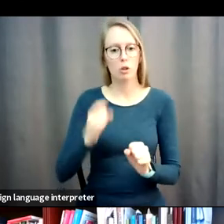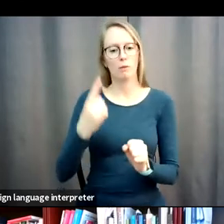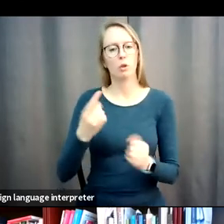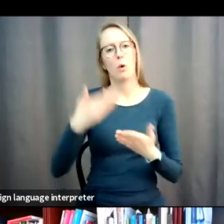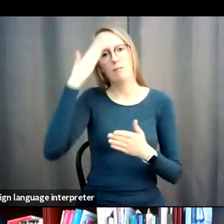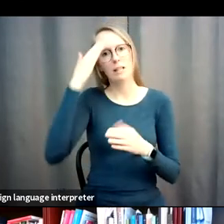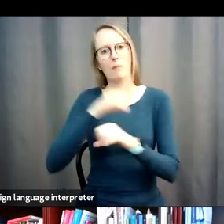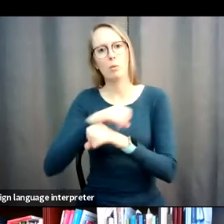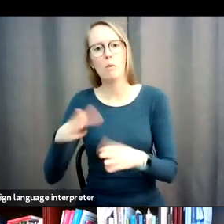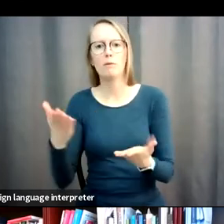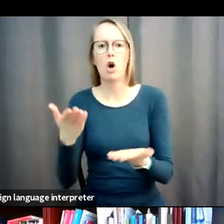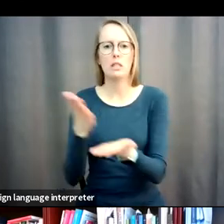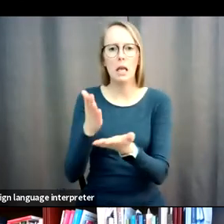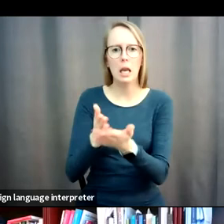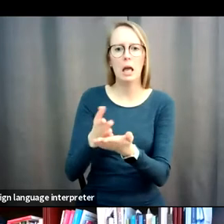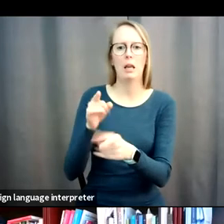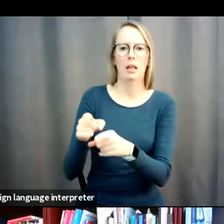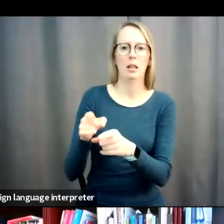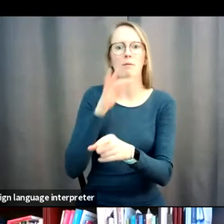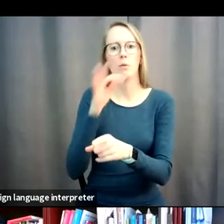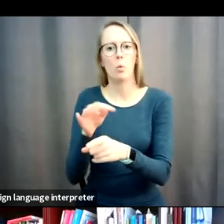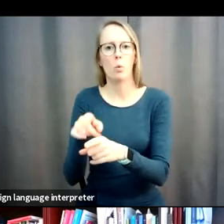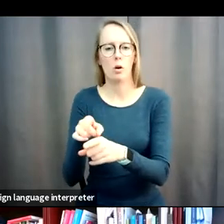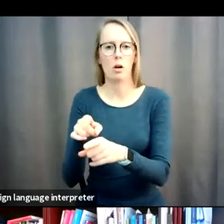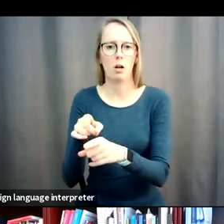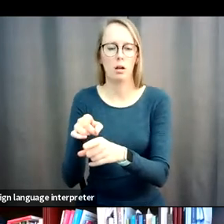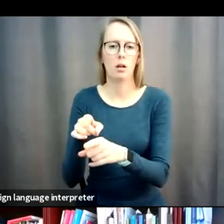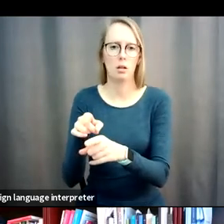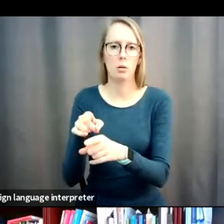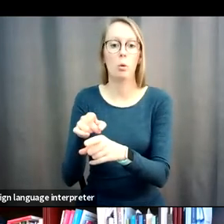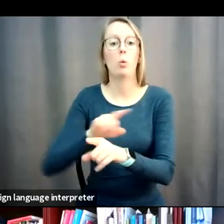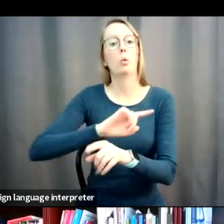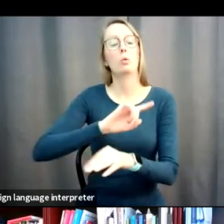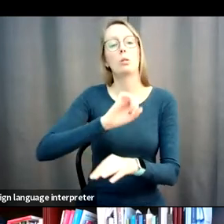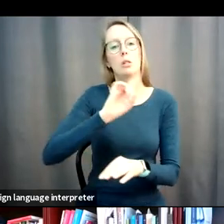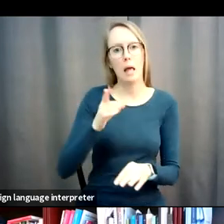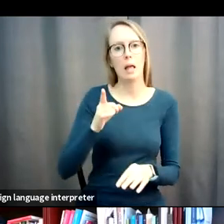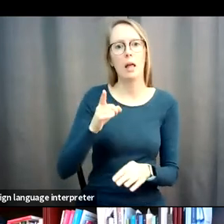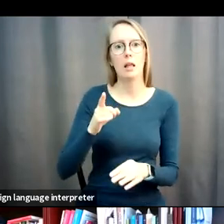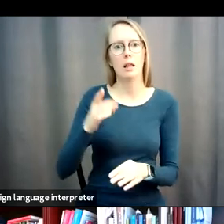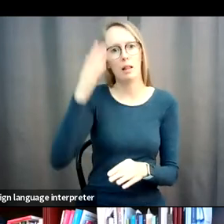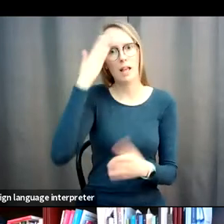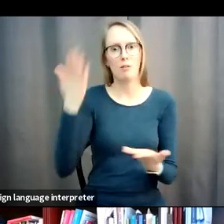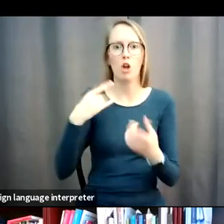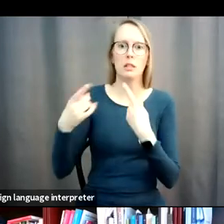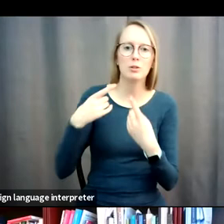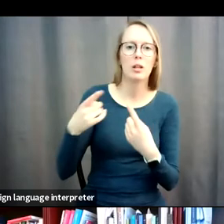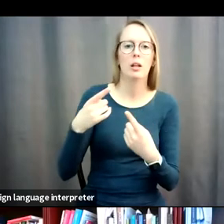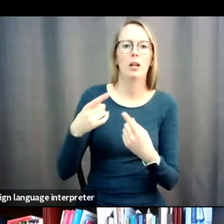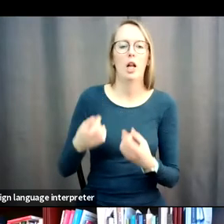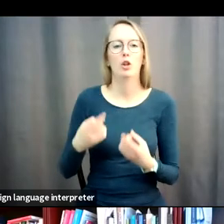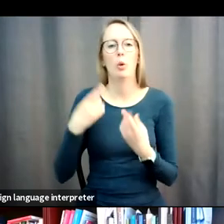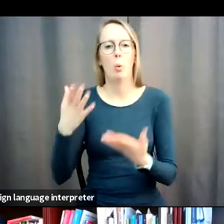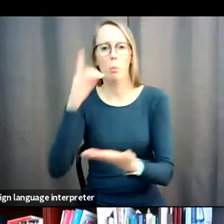about and get information to so that it can actually know what to talk about. So